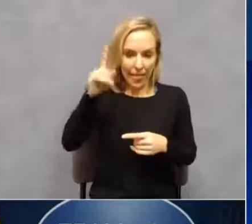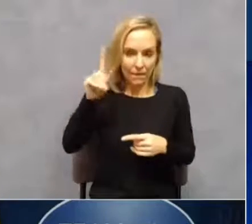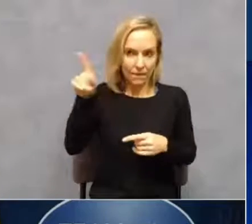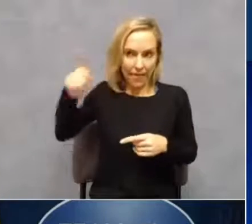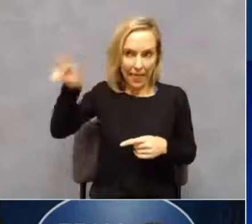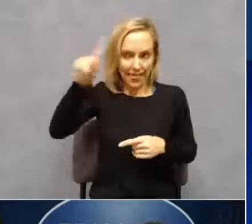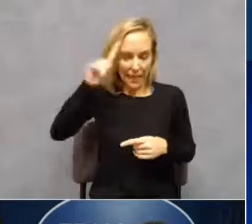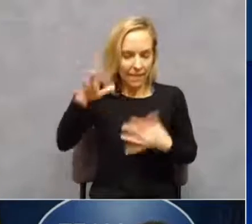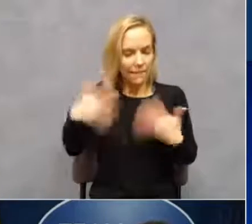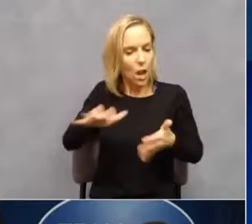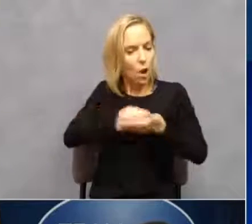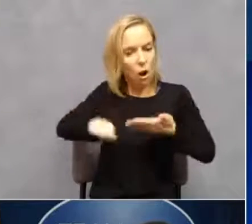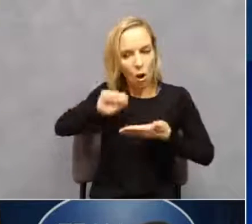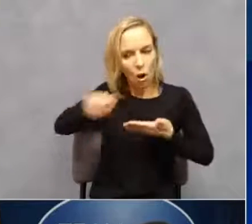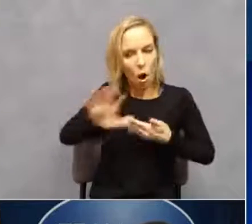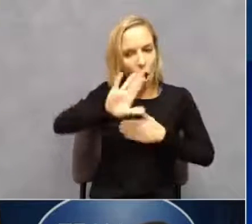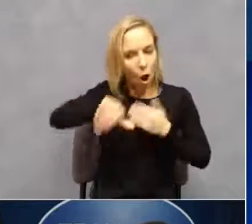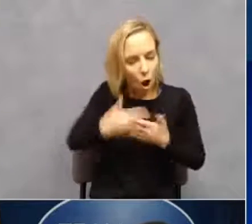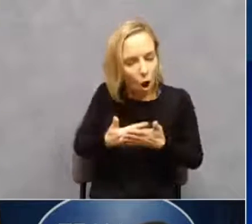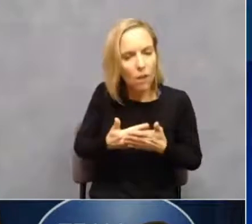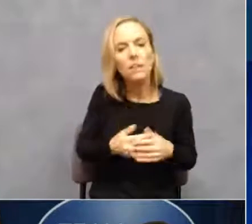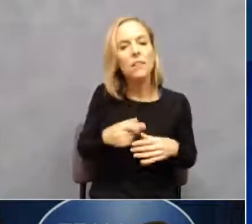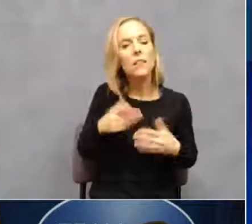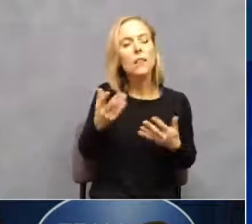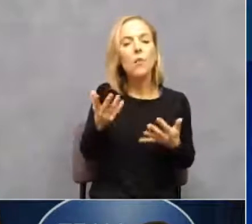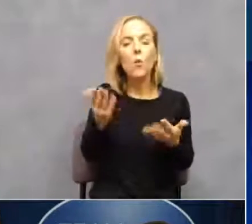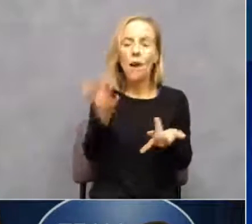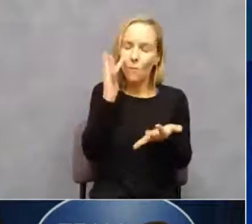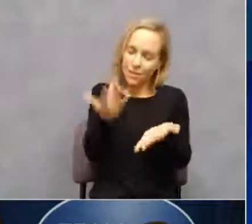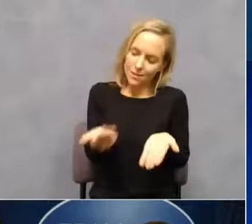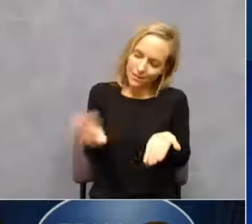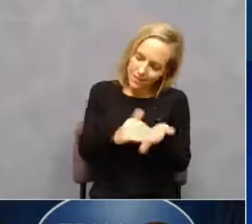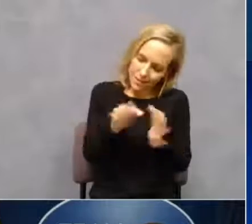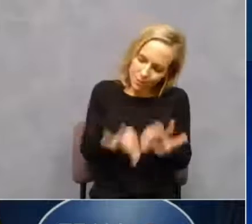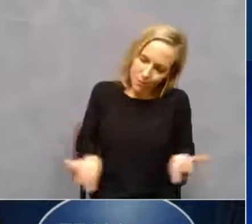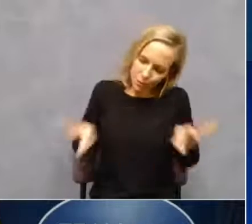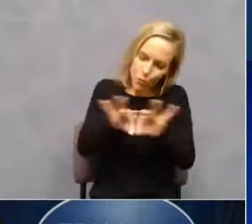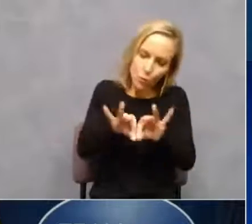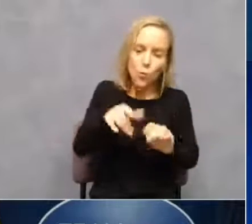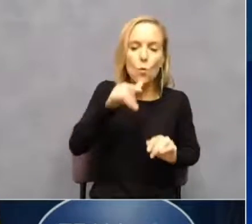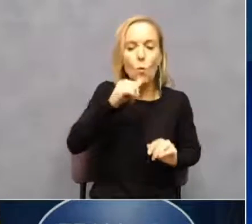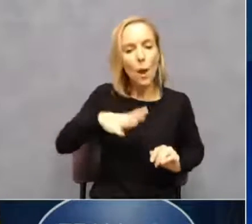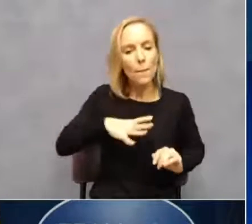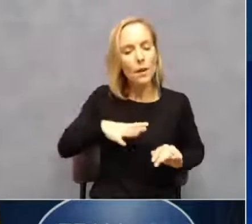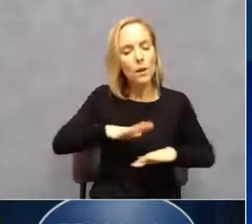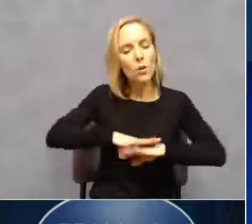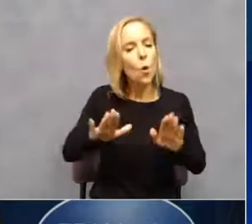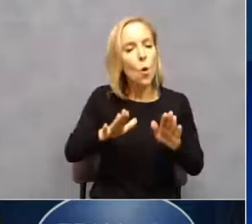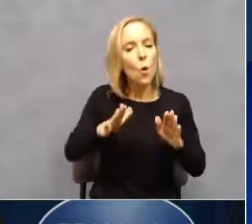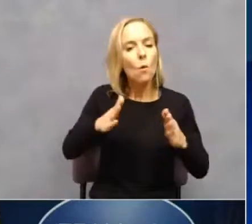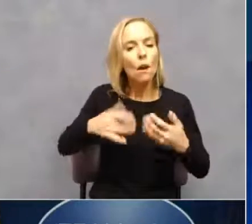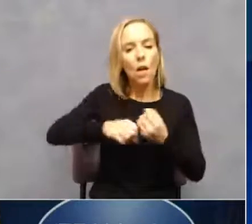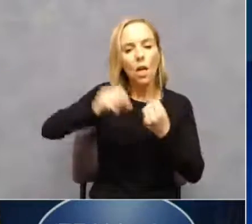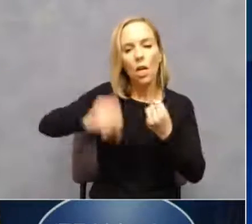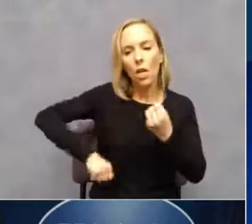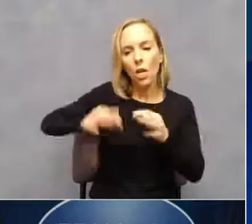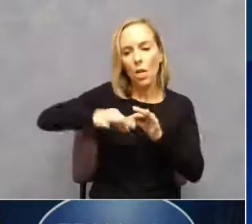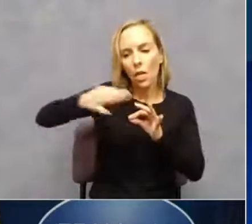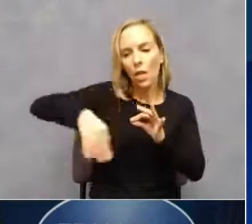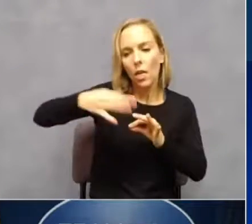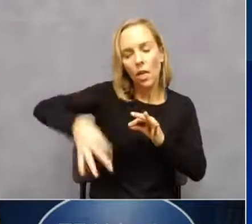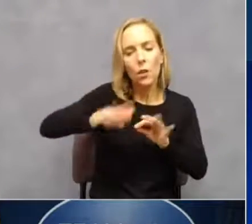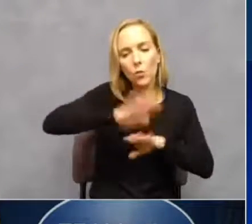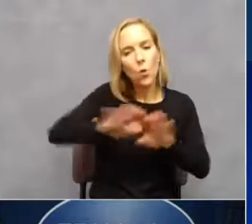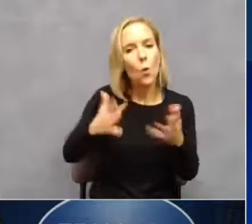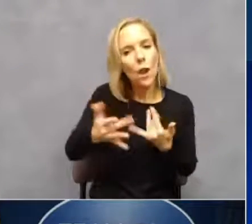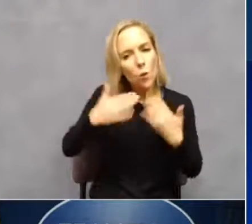This goes to, again, I want to say to women, don't wait. Please get yourself checked. On